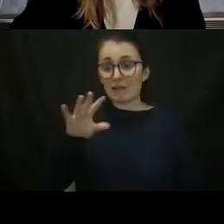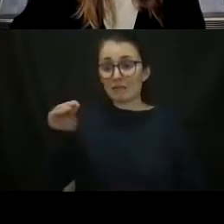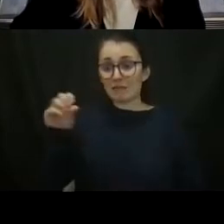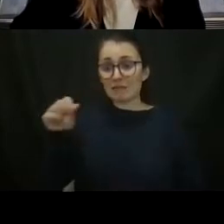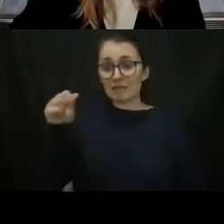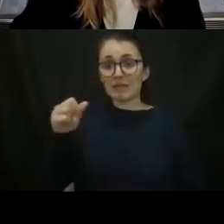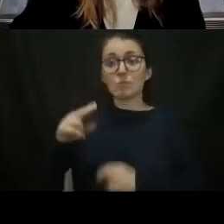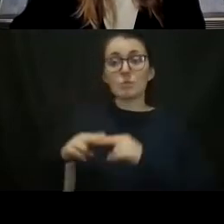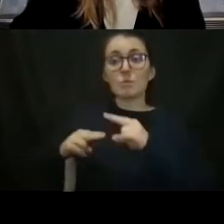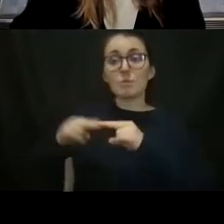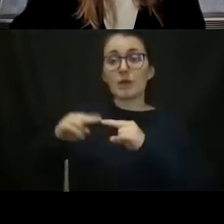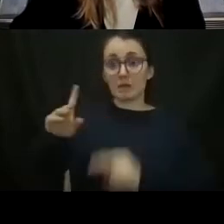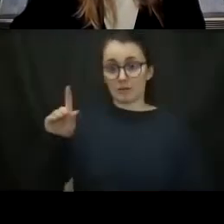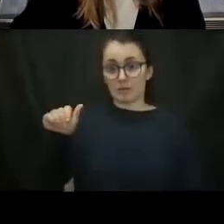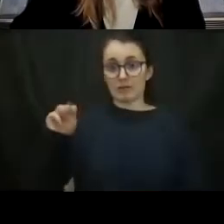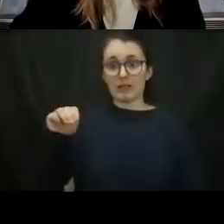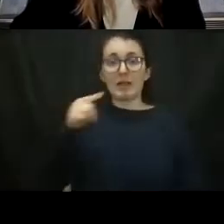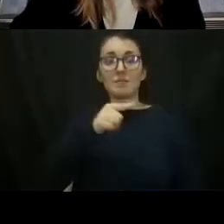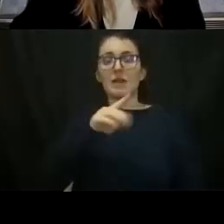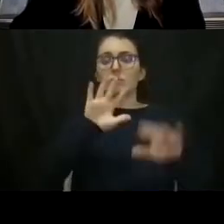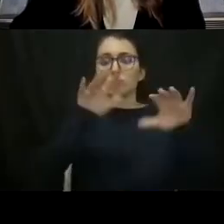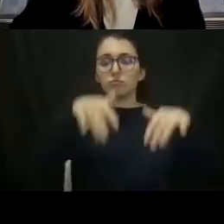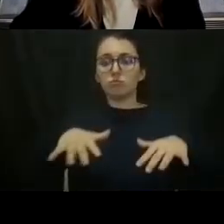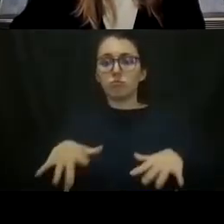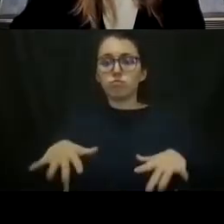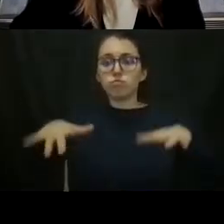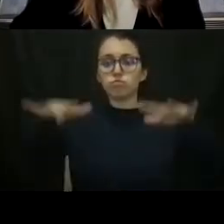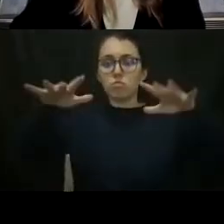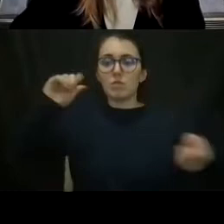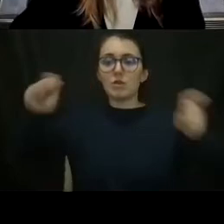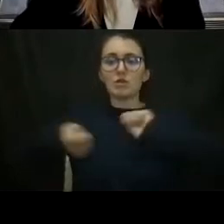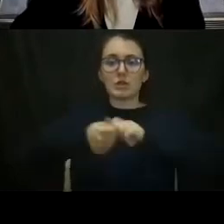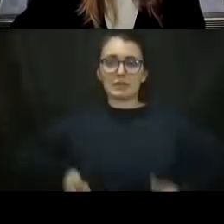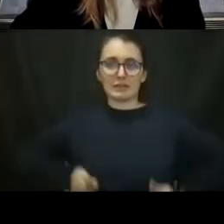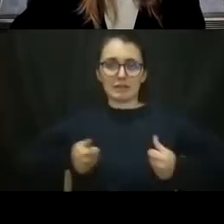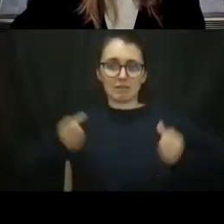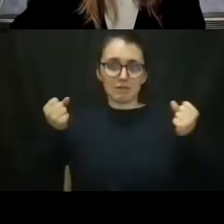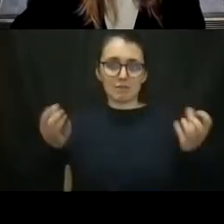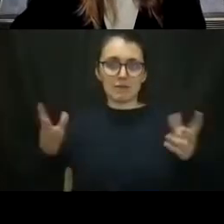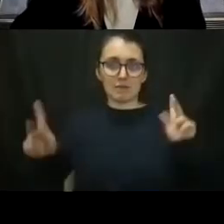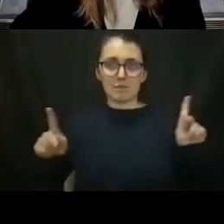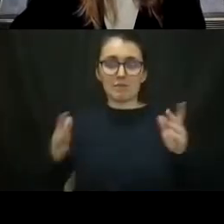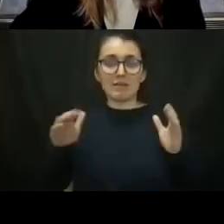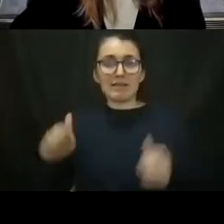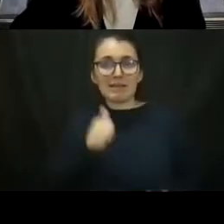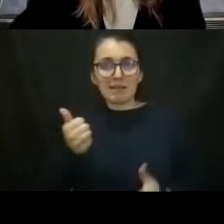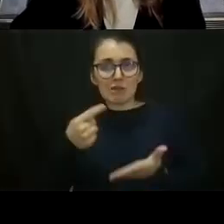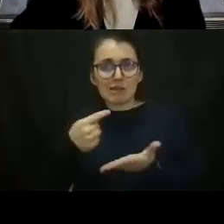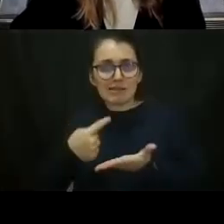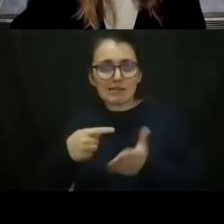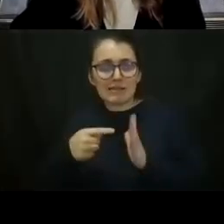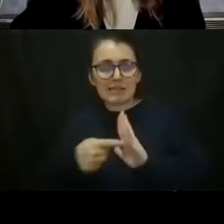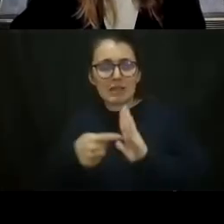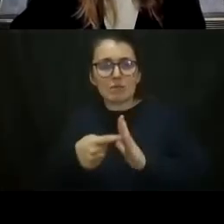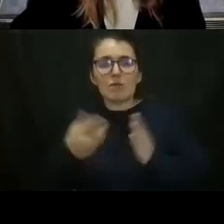Dam, the Celilo village flooded, permanently changing a way of life for many. So this is another example of something that was here